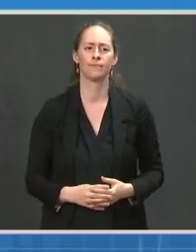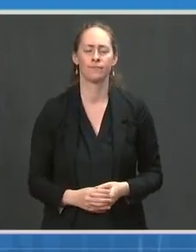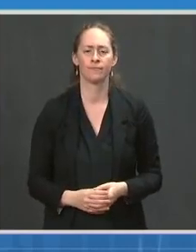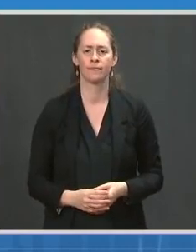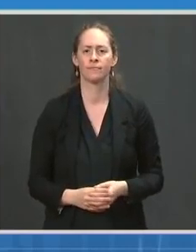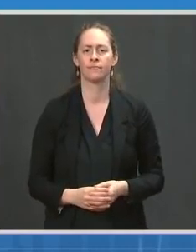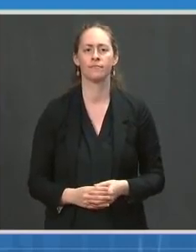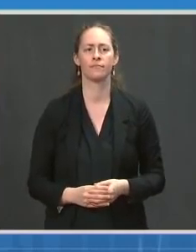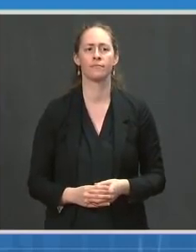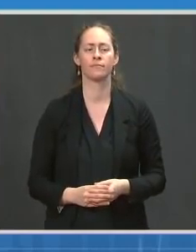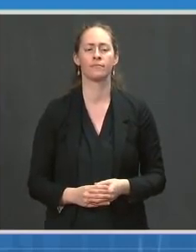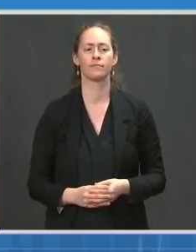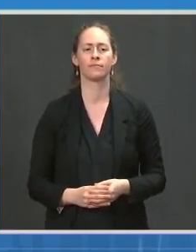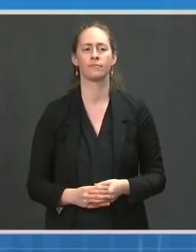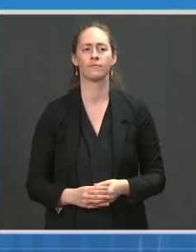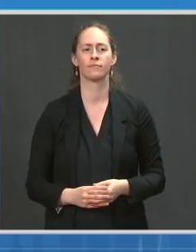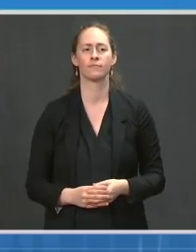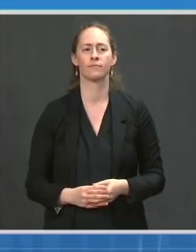Catherine Ebon at Vanity Fair.